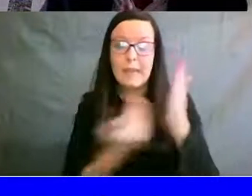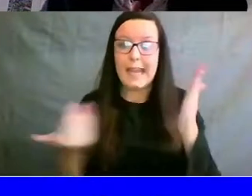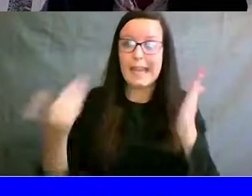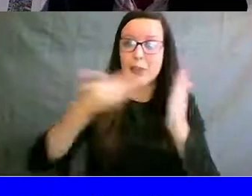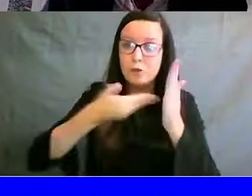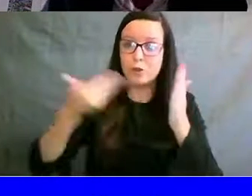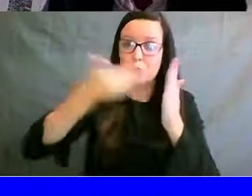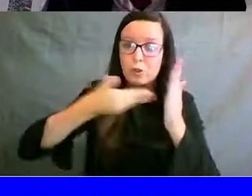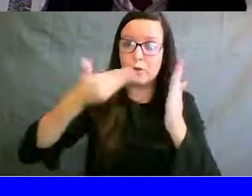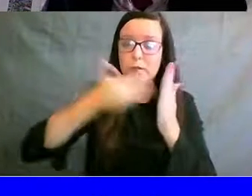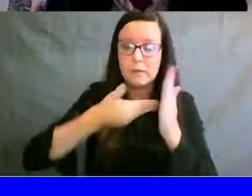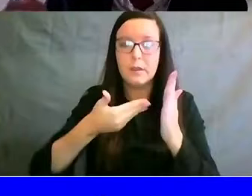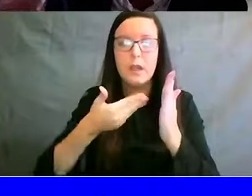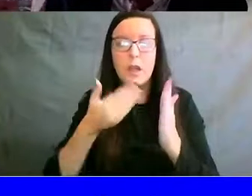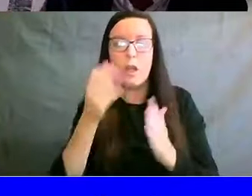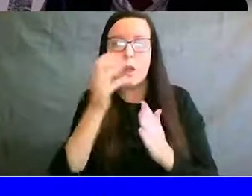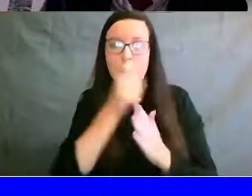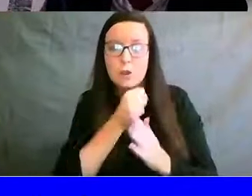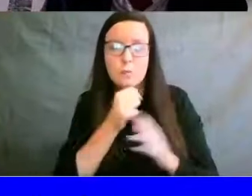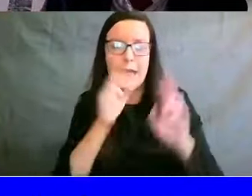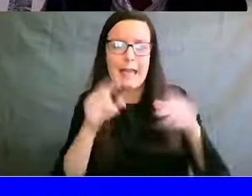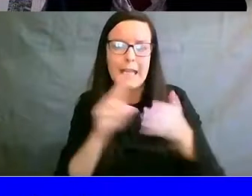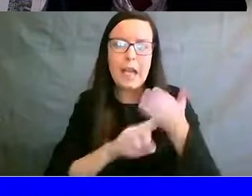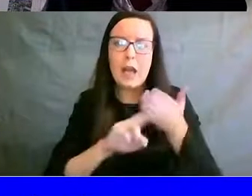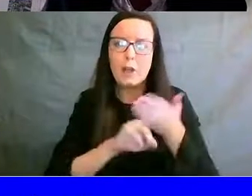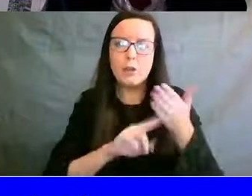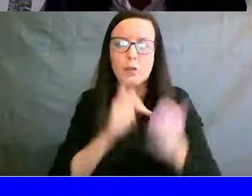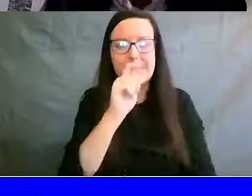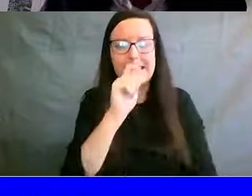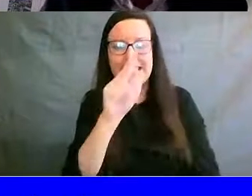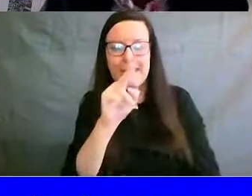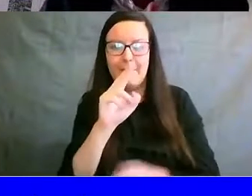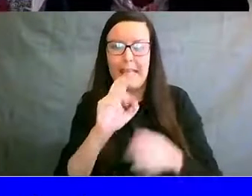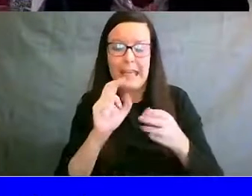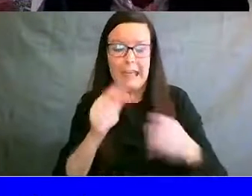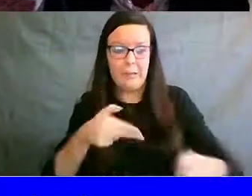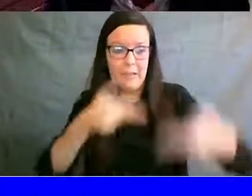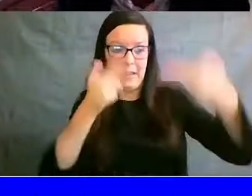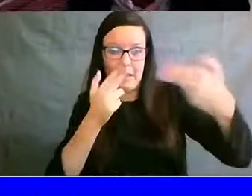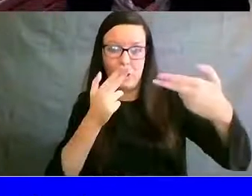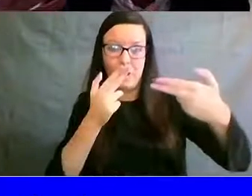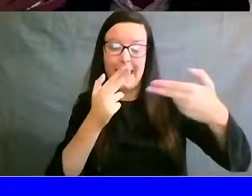that such witnesses could use TV link to give evidence. There was